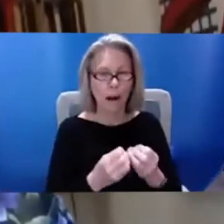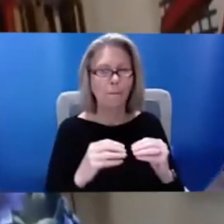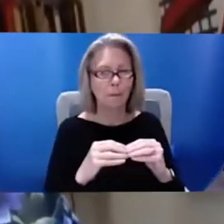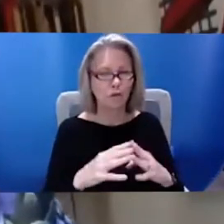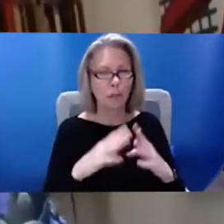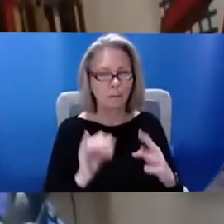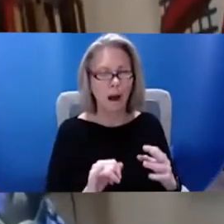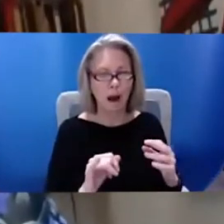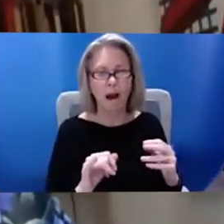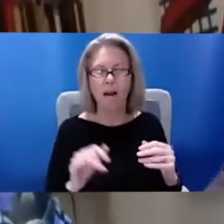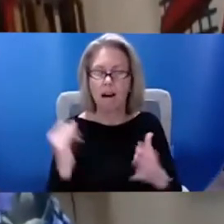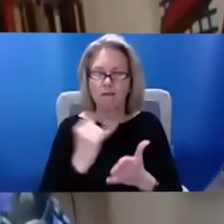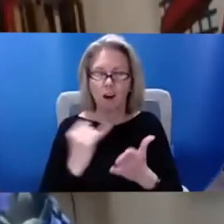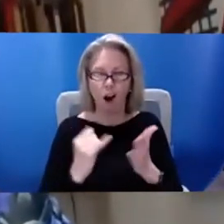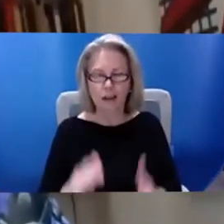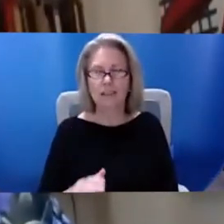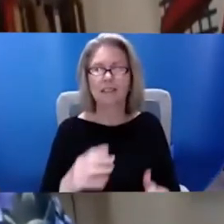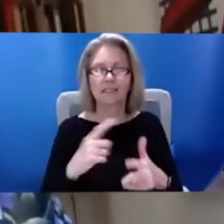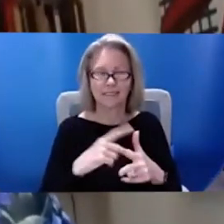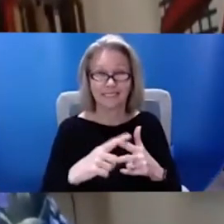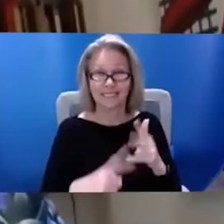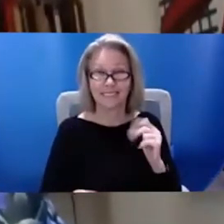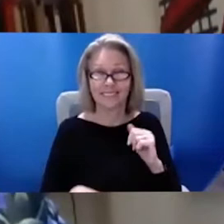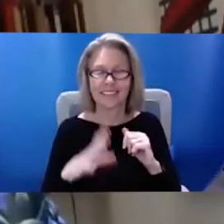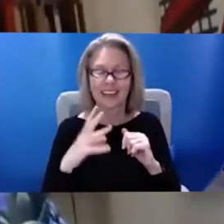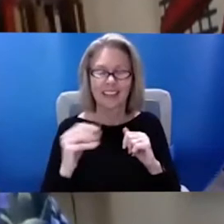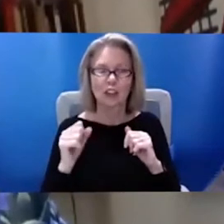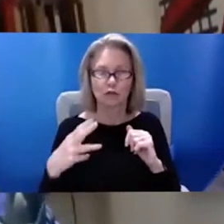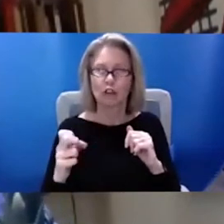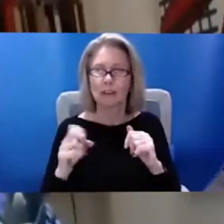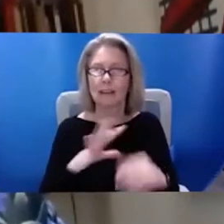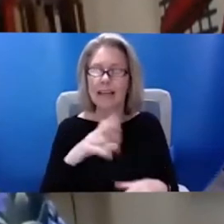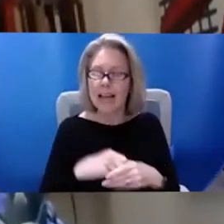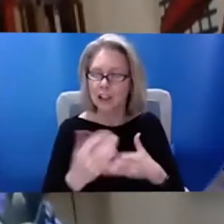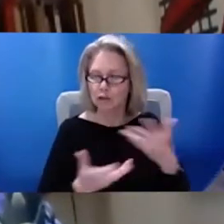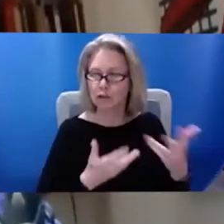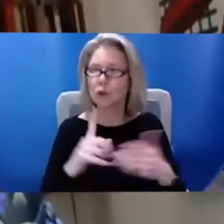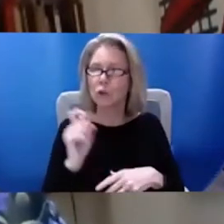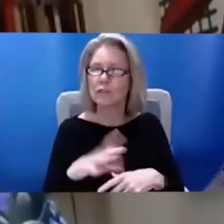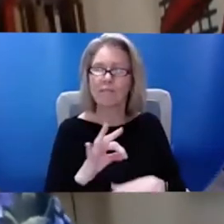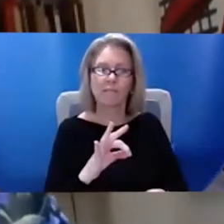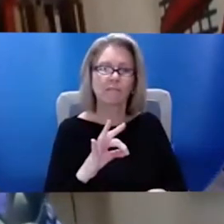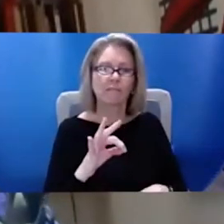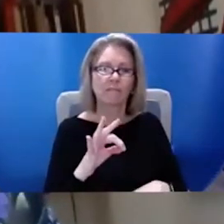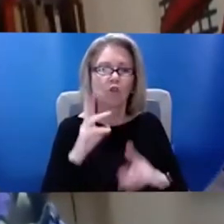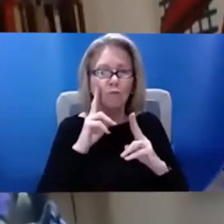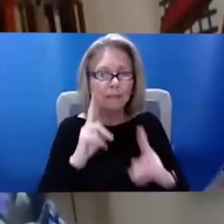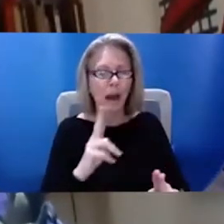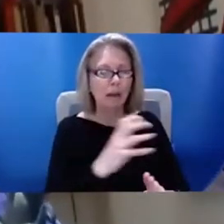by Ugala Lakota artist Suzanne Kite. And she engages with questions of how respect